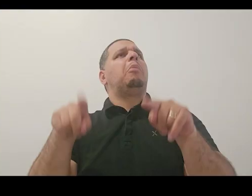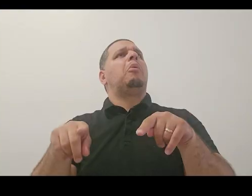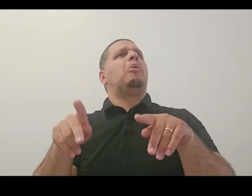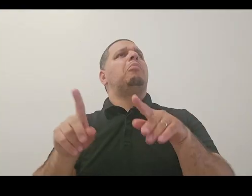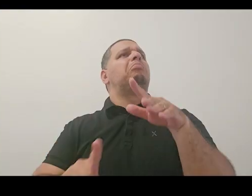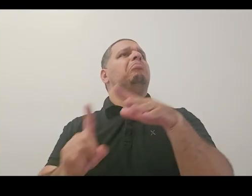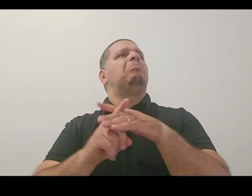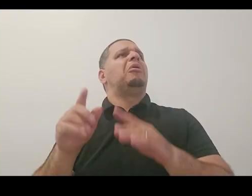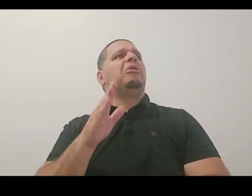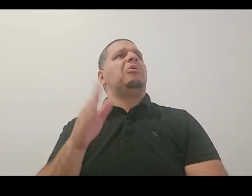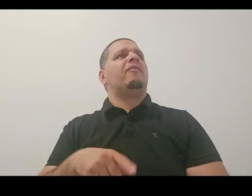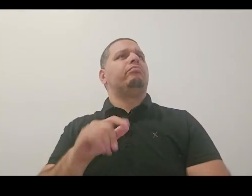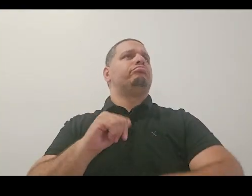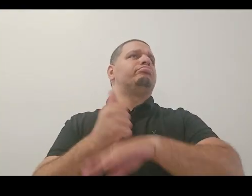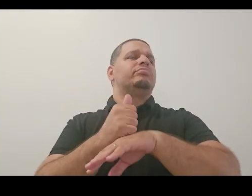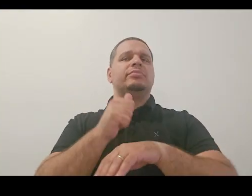think